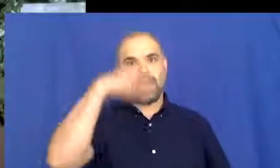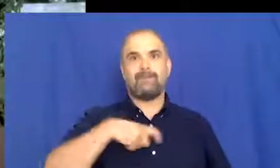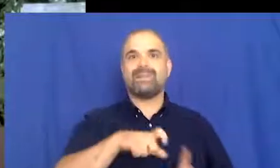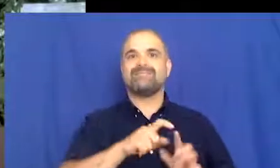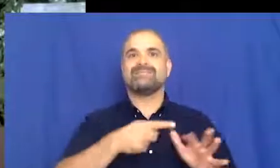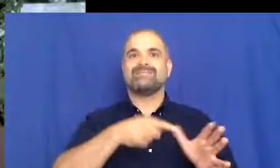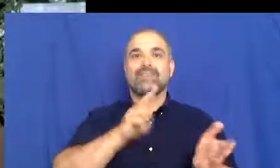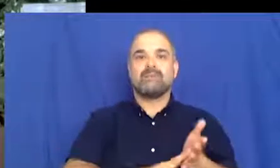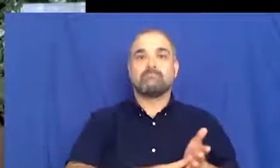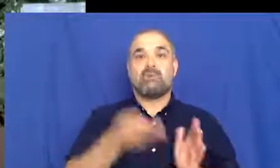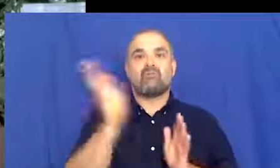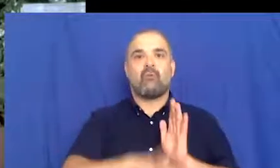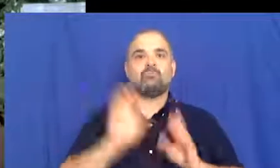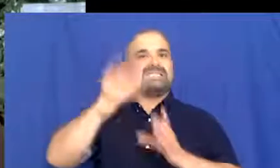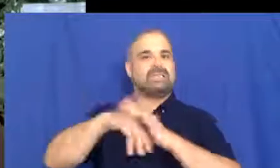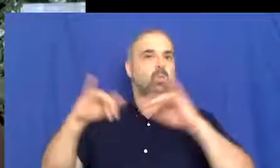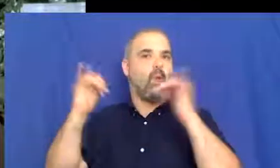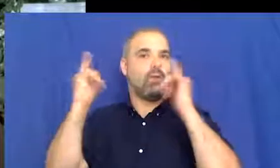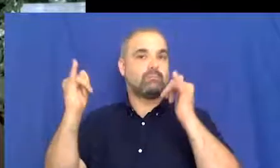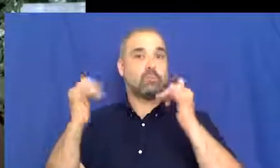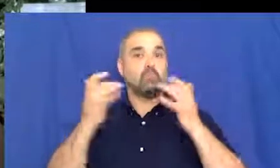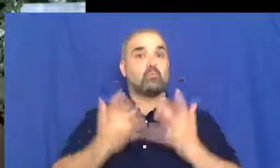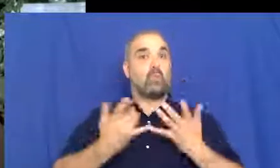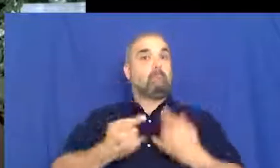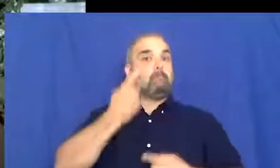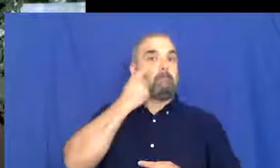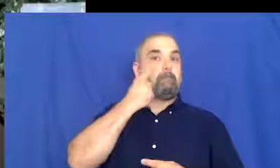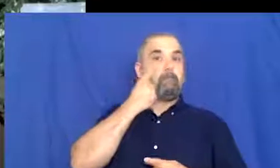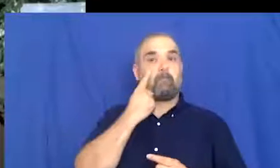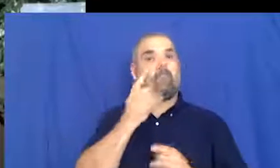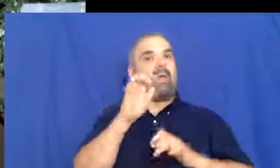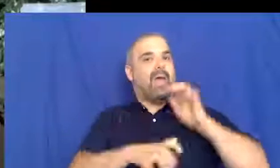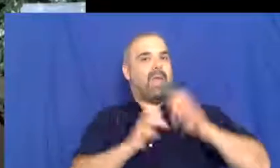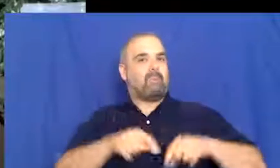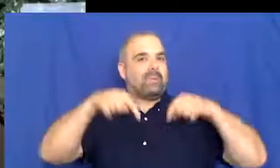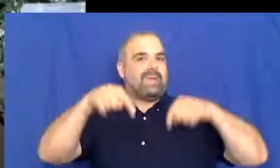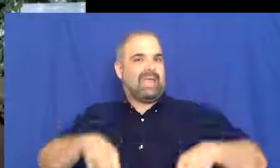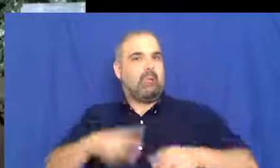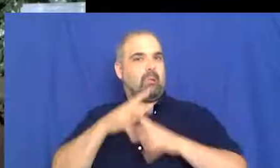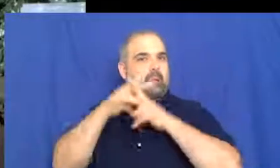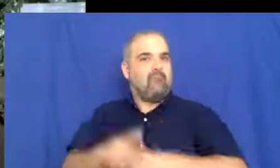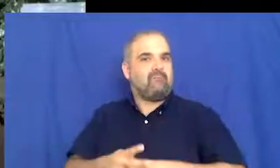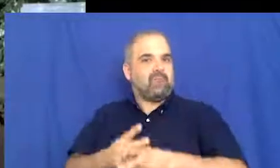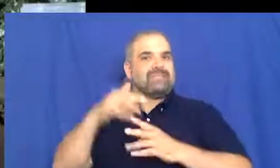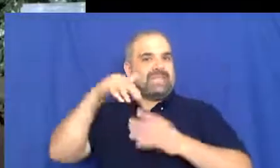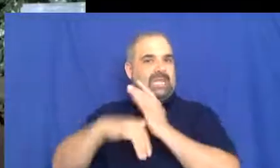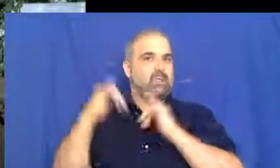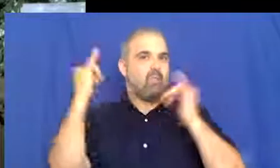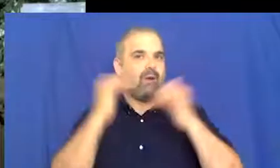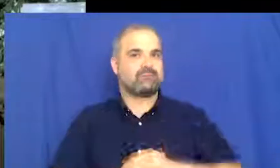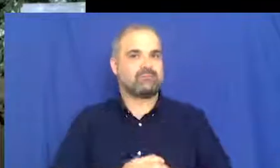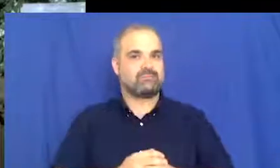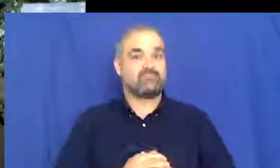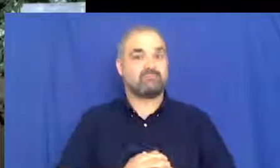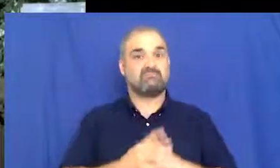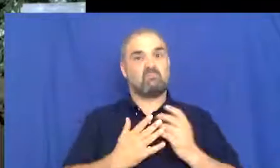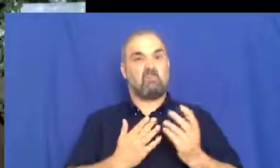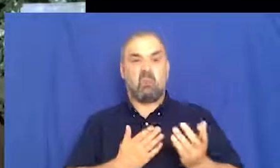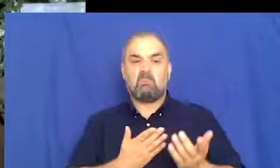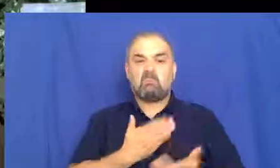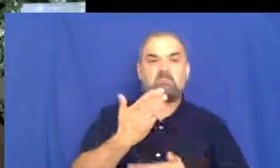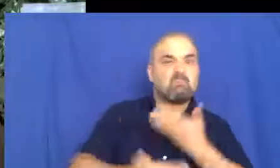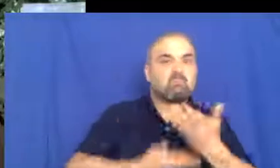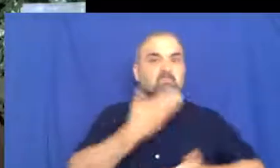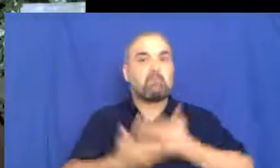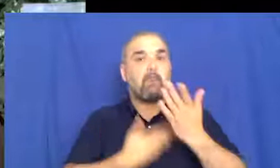Hi guys, it's Dean from Into the Wild here, and today we're going to be looking at some of the animals we keep here in Into the Wild. So we're going to go through the animals,